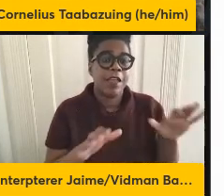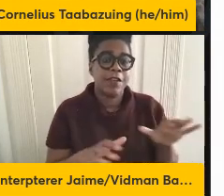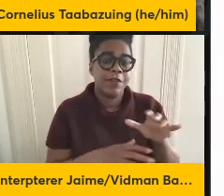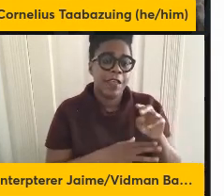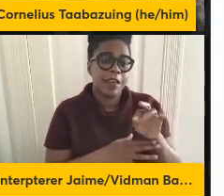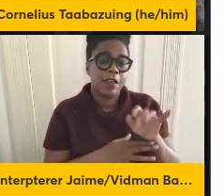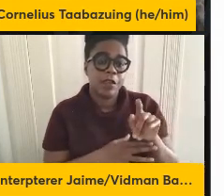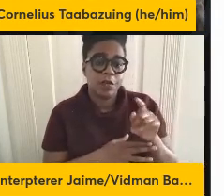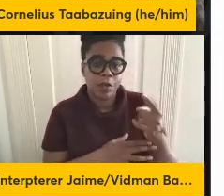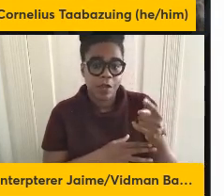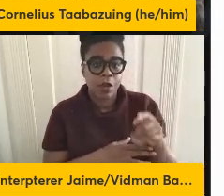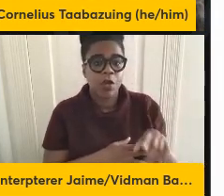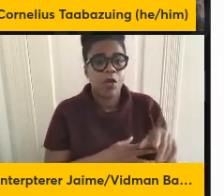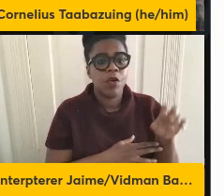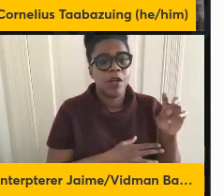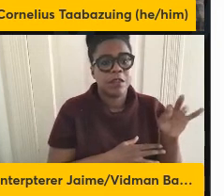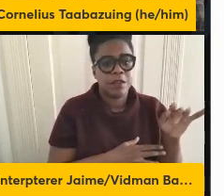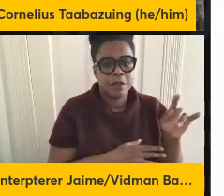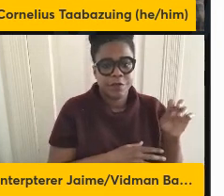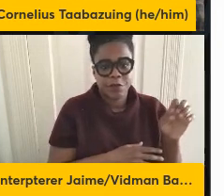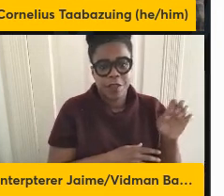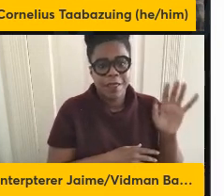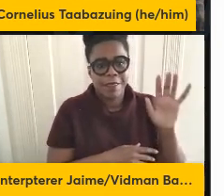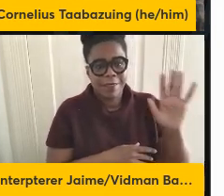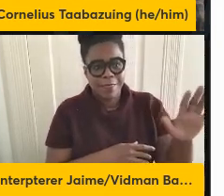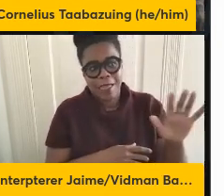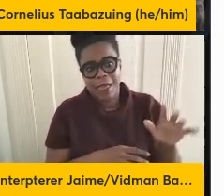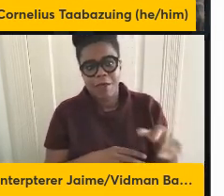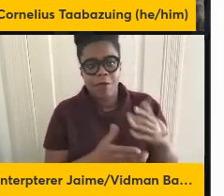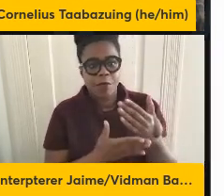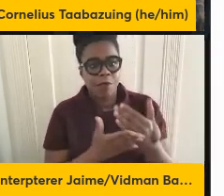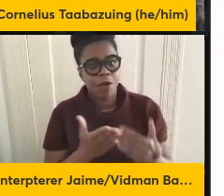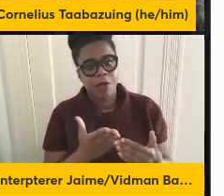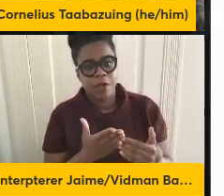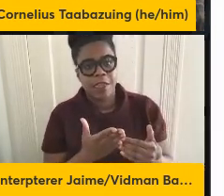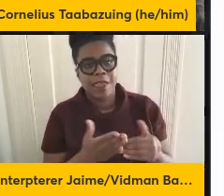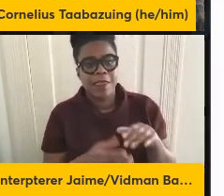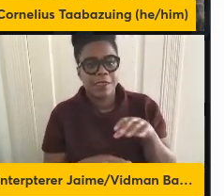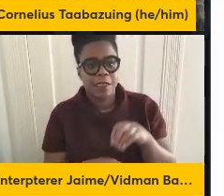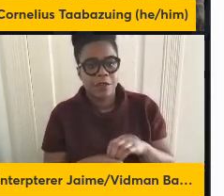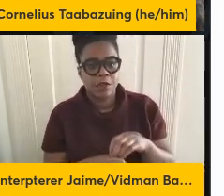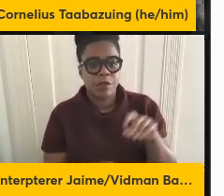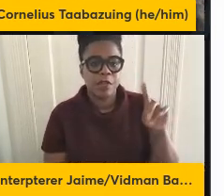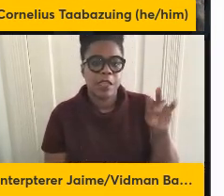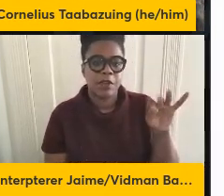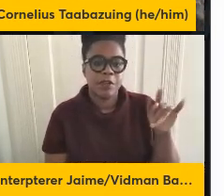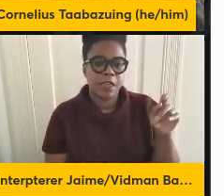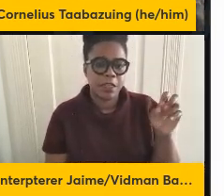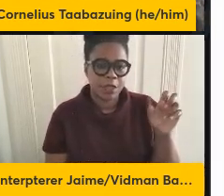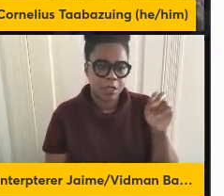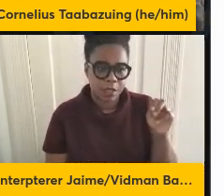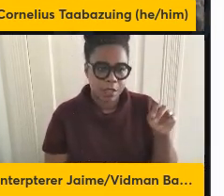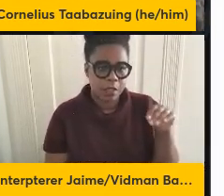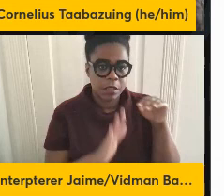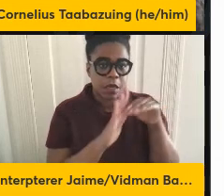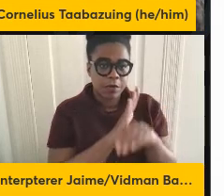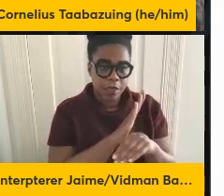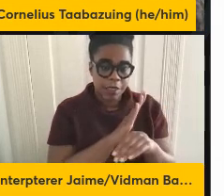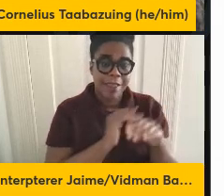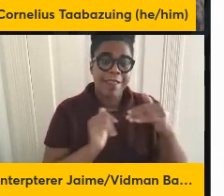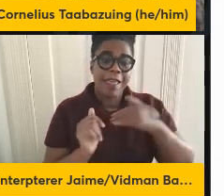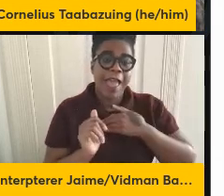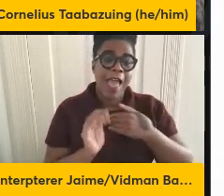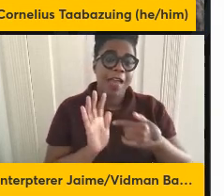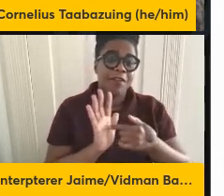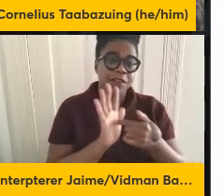CARD8 inflammasome. And the mechanism for their activation is N-terminal degradation. However, there are distinctions.